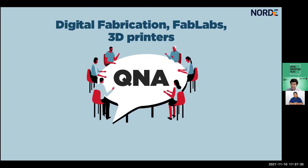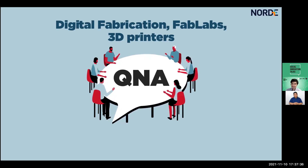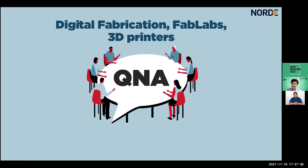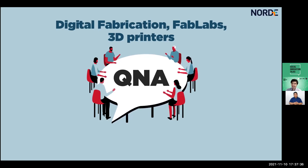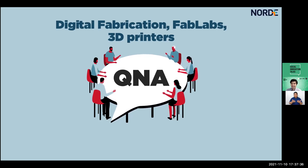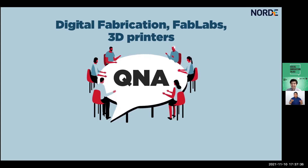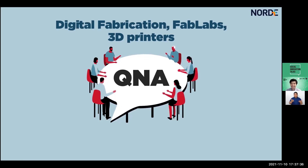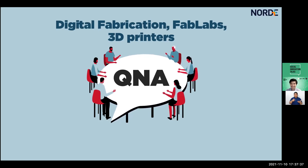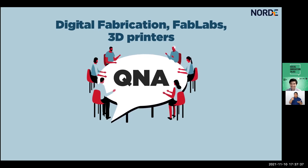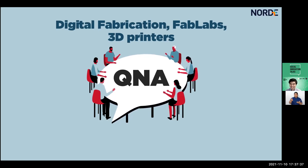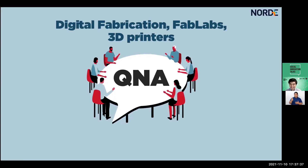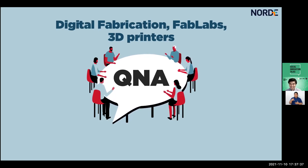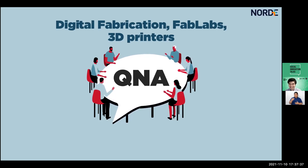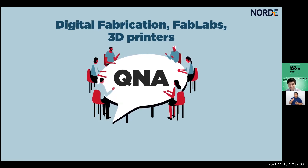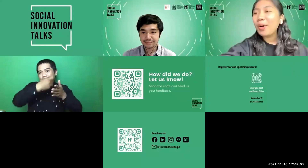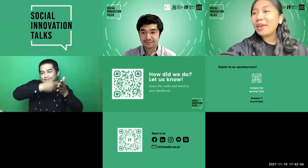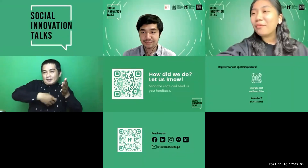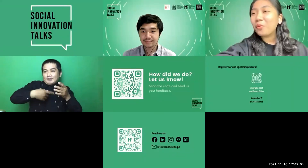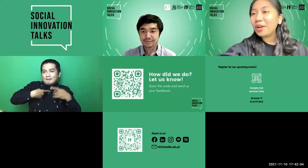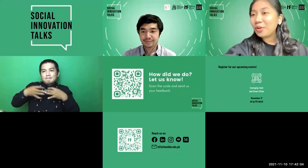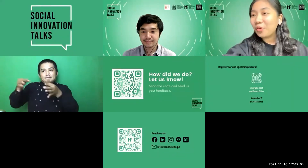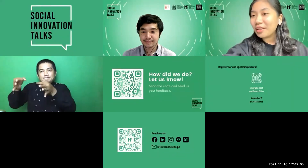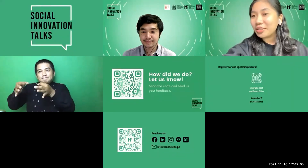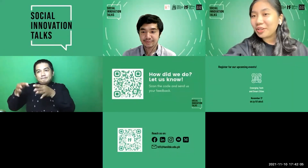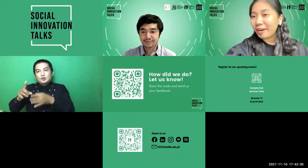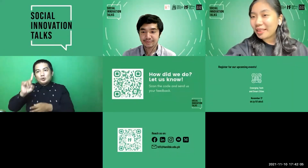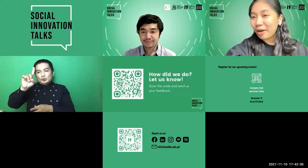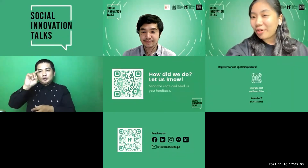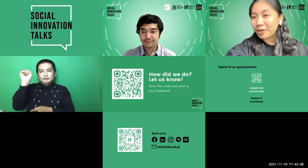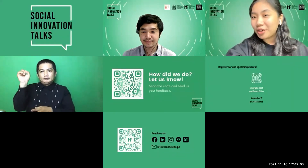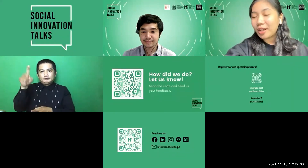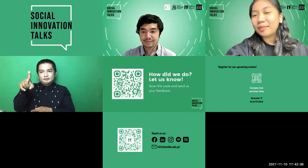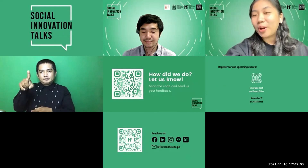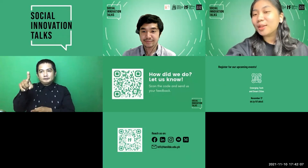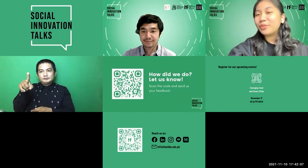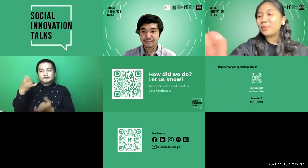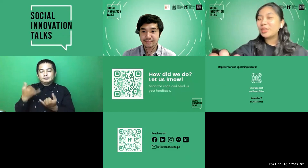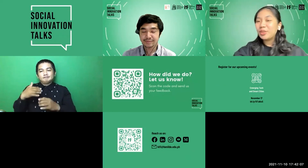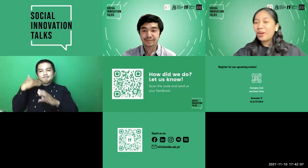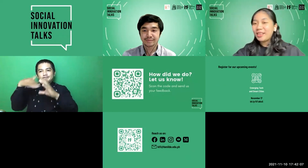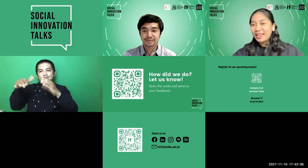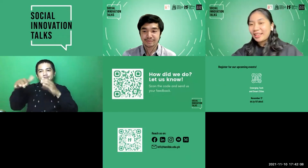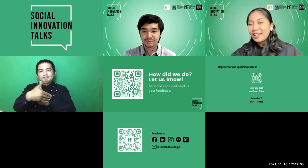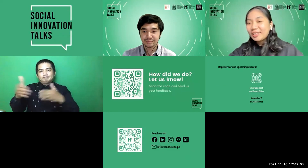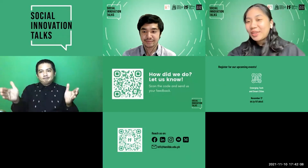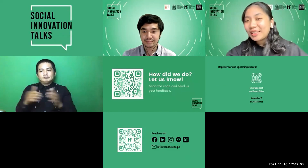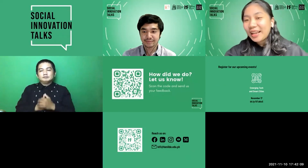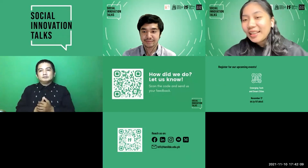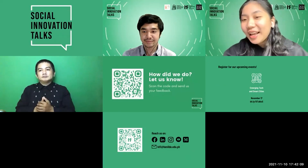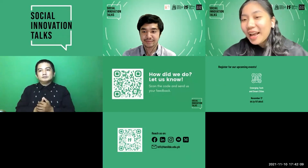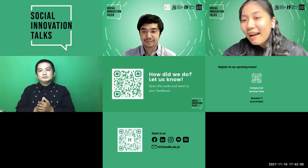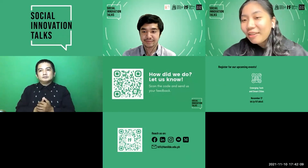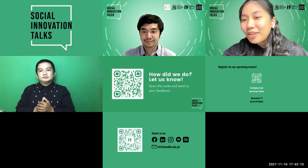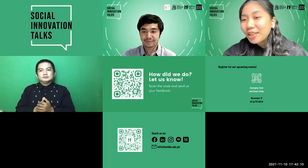Pat, is that right? We have one question right now in our chat box from Sir Nolly. So he